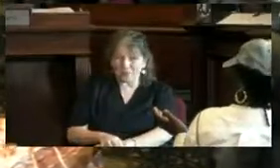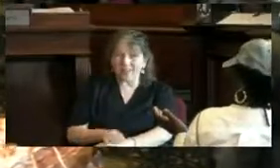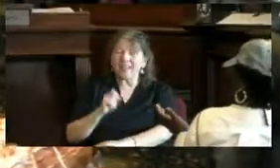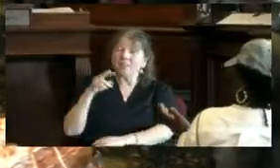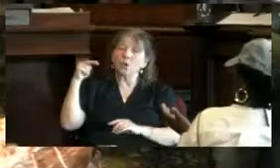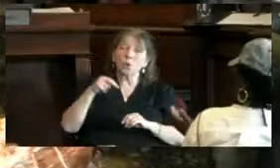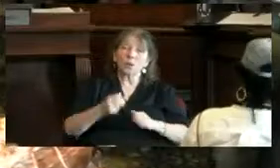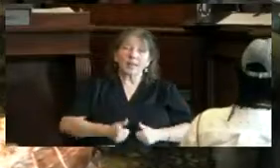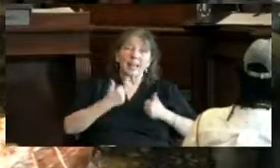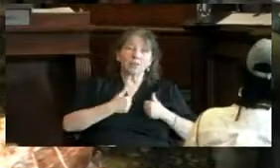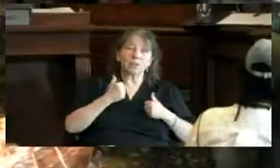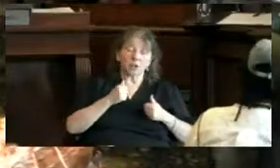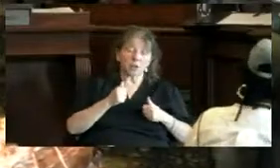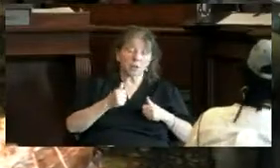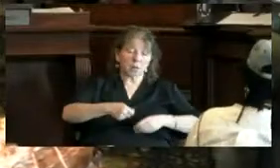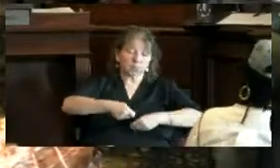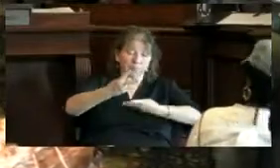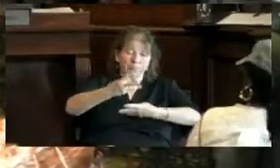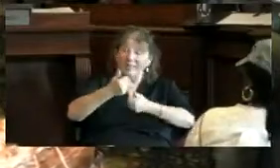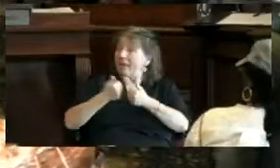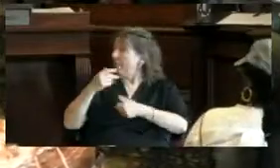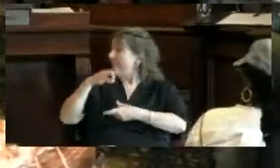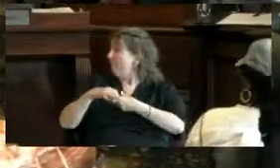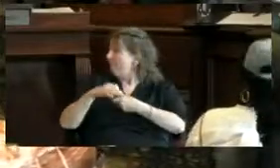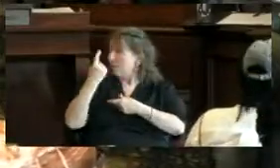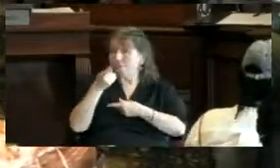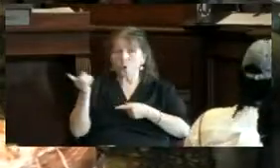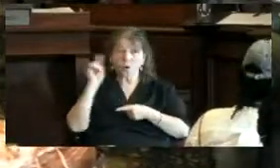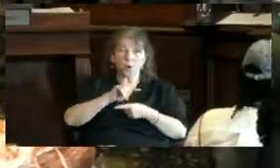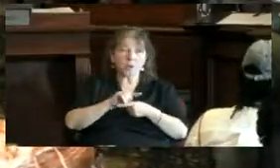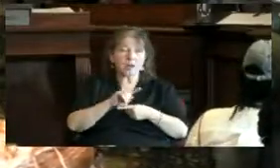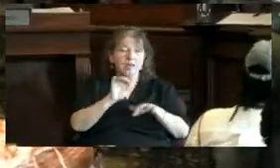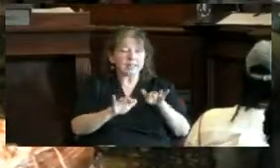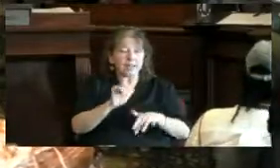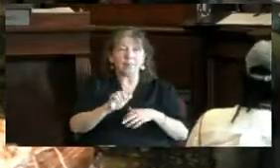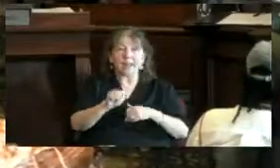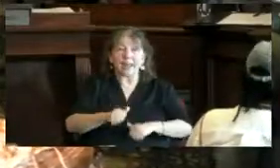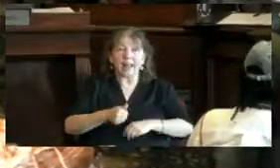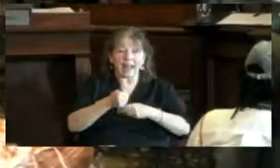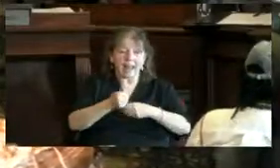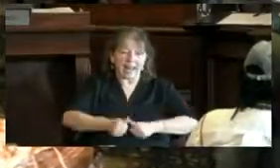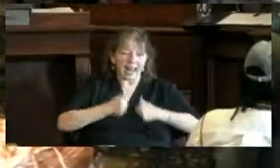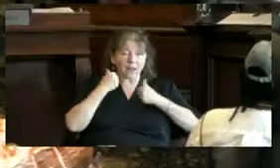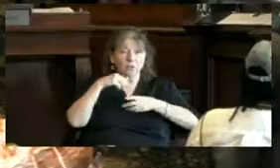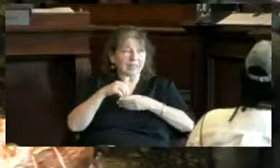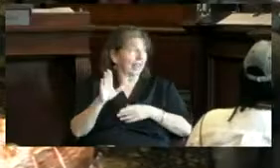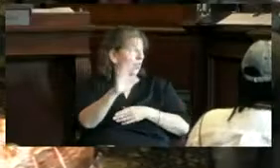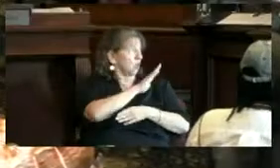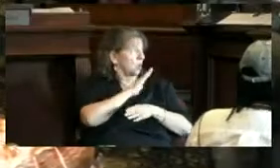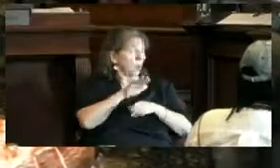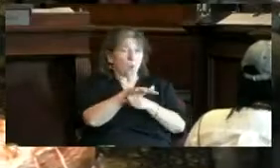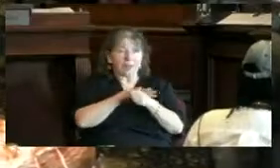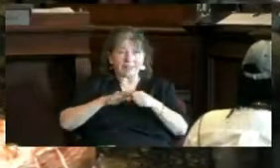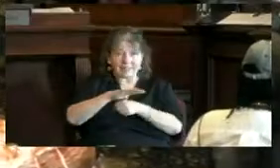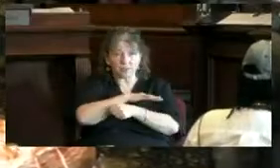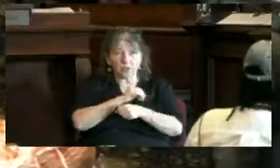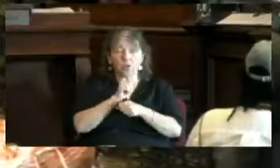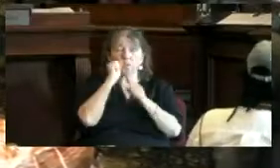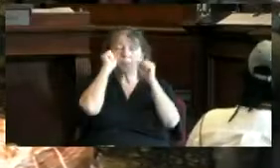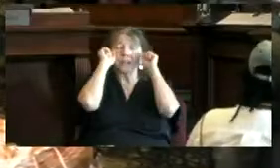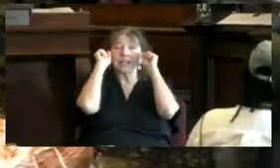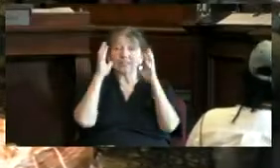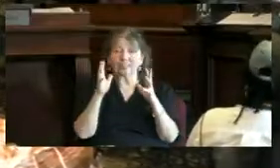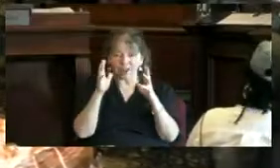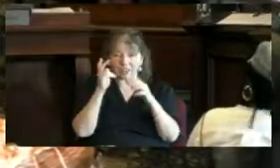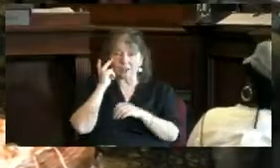up anybody that votes for you. Type in the address in your district. And I'm pretty sure if y'all look at your own districts, you will be astonished